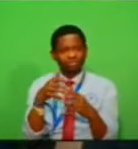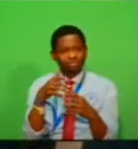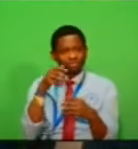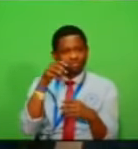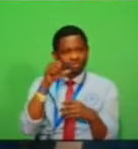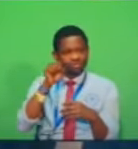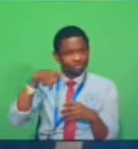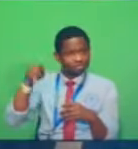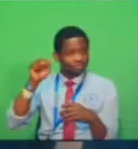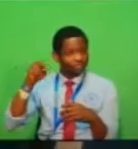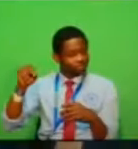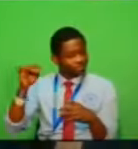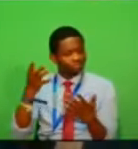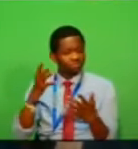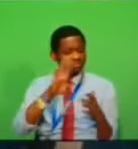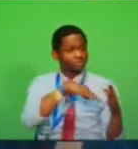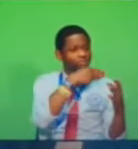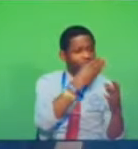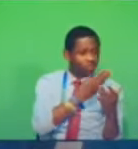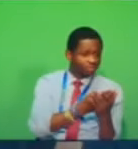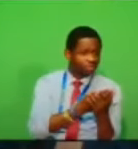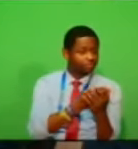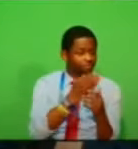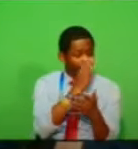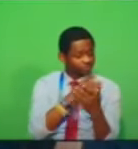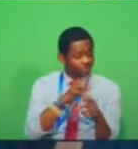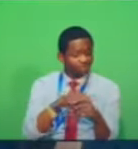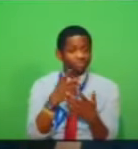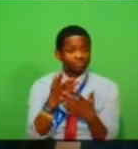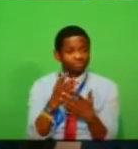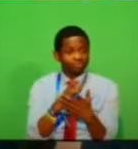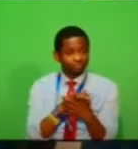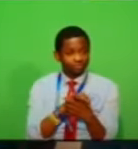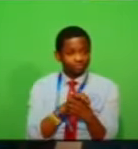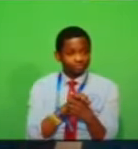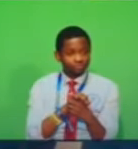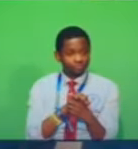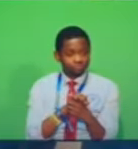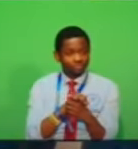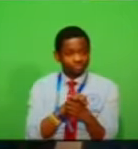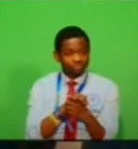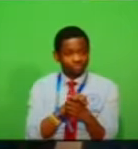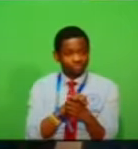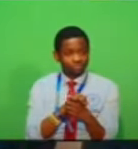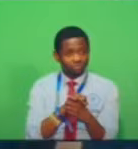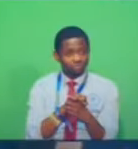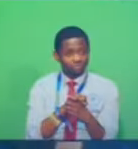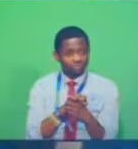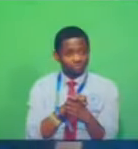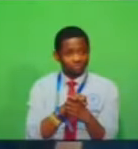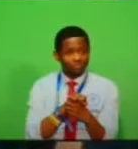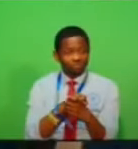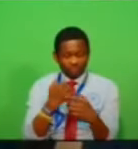have to arrive maybe Friday. I will intentionally book the flight so that by 5-ish, I'm at the airport because as a presiding elder